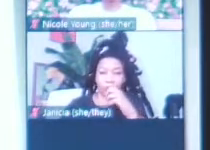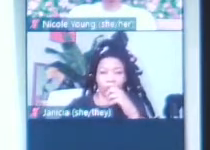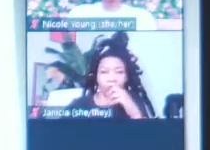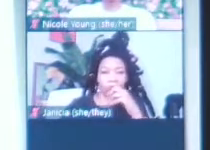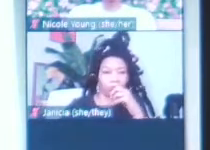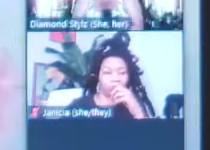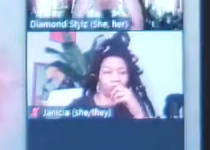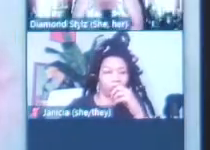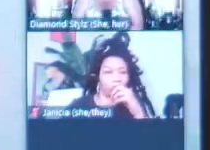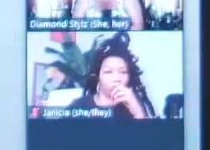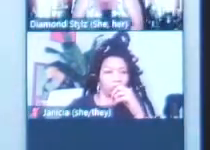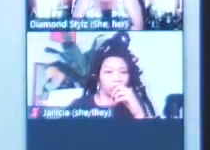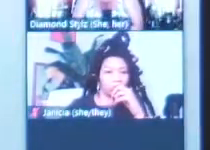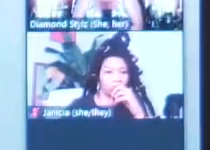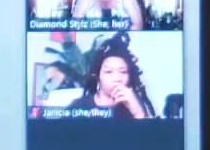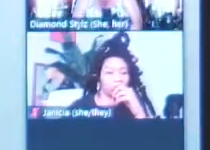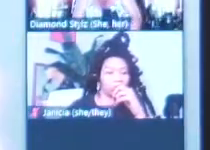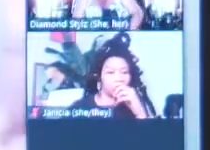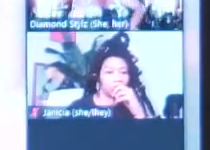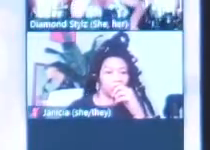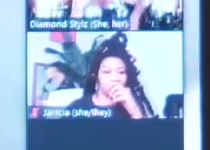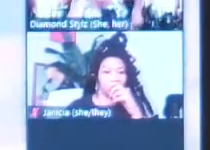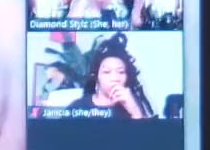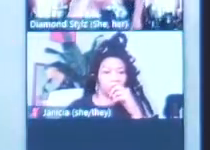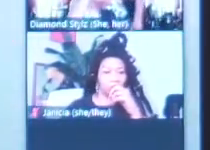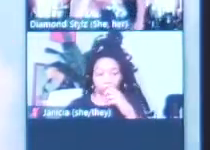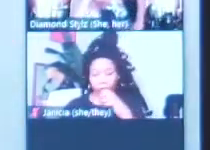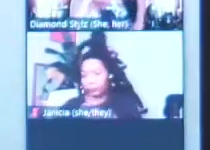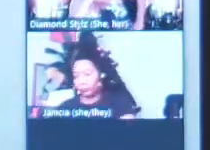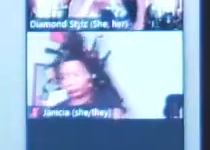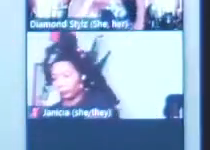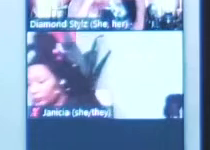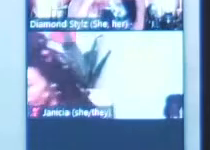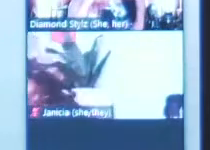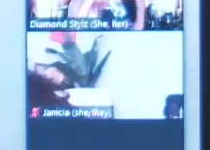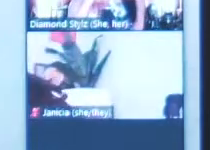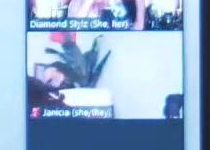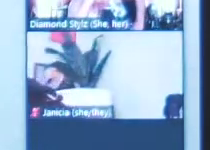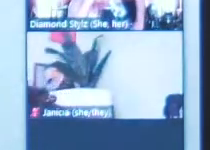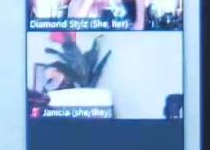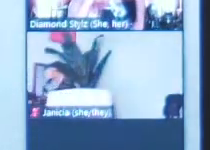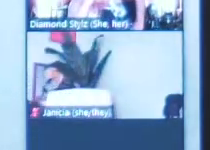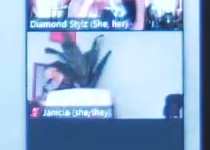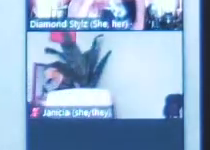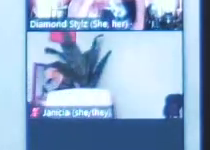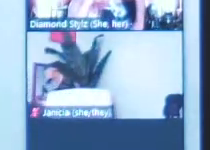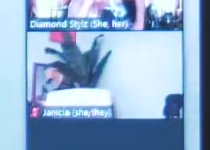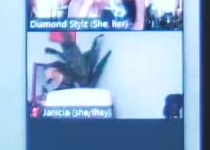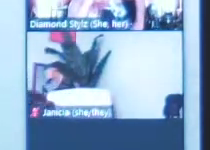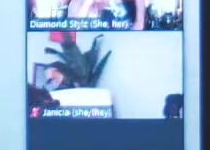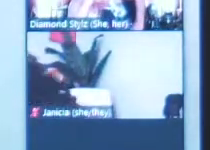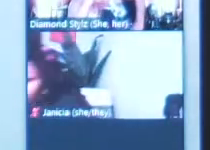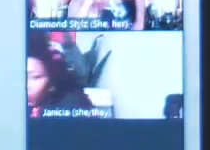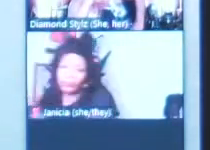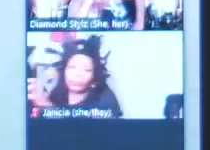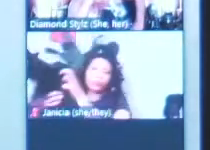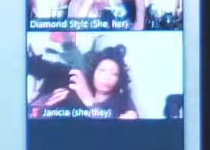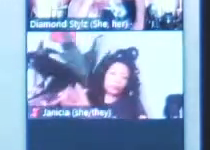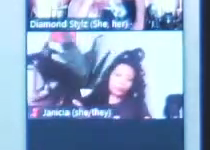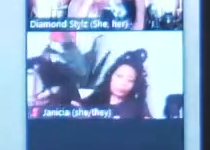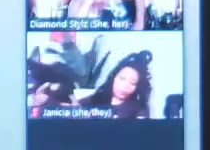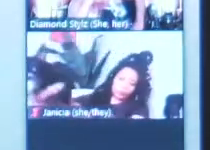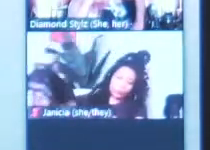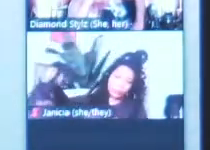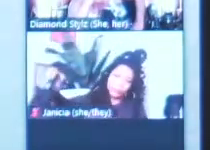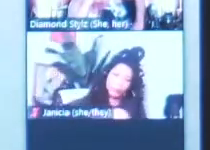Yeah, so I want to start with how it kind of branches off of what we were just talking about with the manosphere and all of that stuff. All of